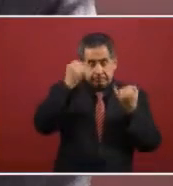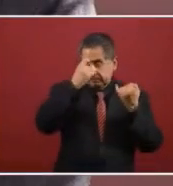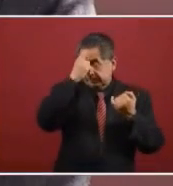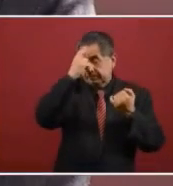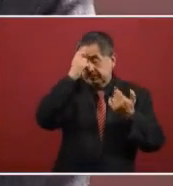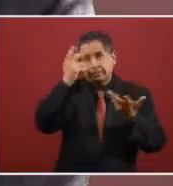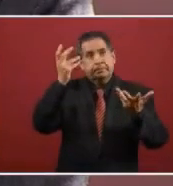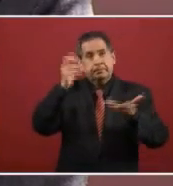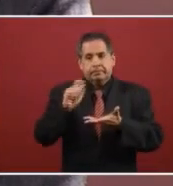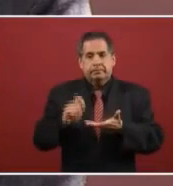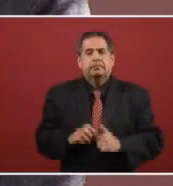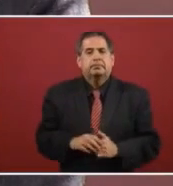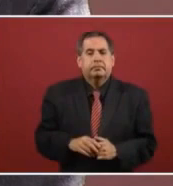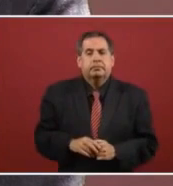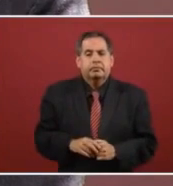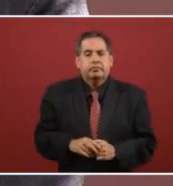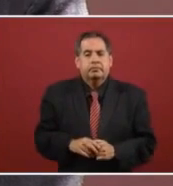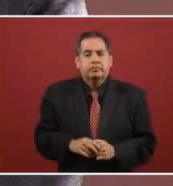You know that some ideas